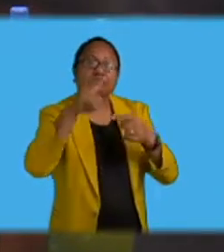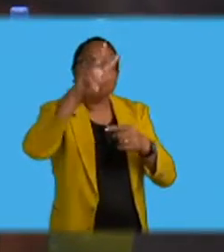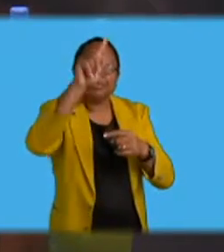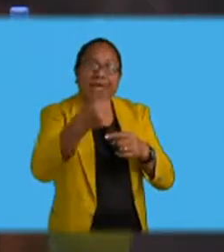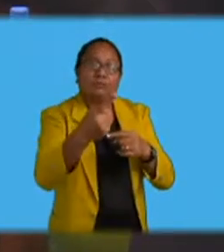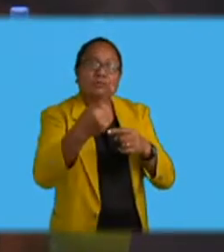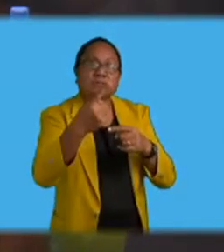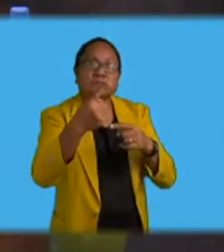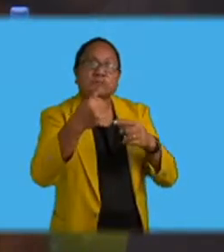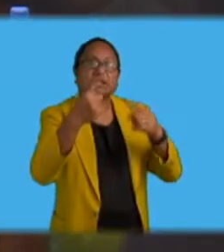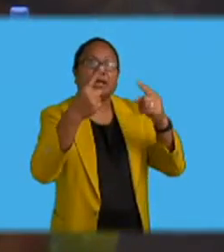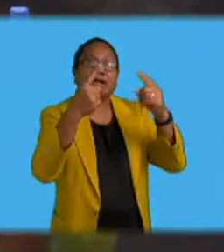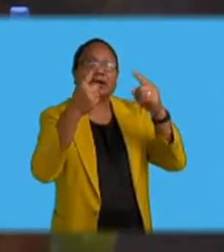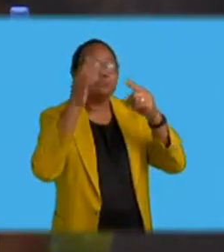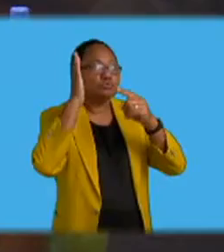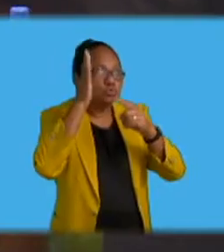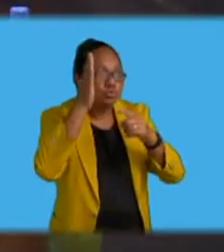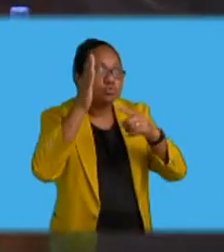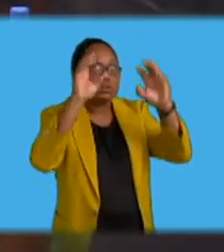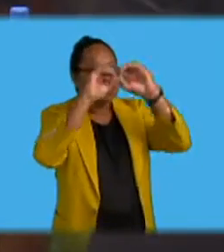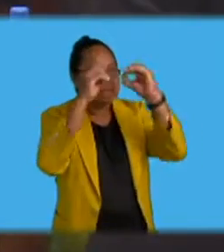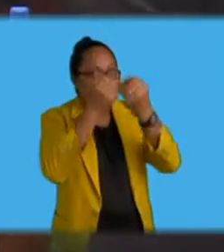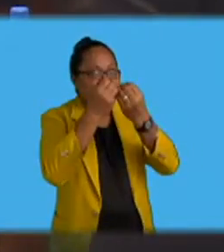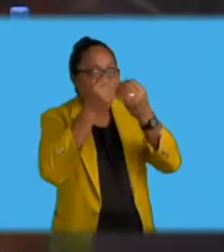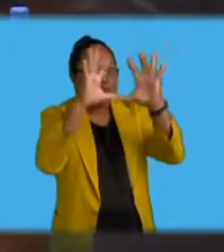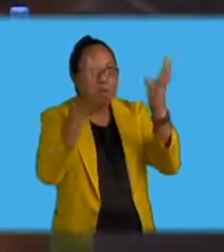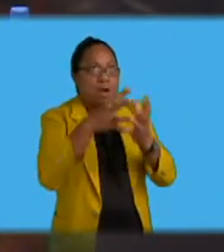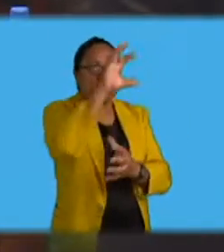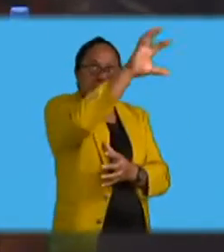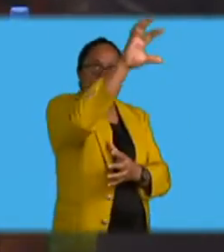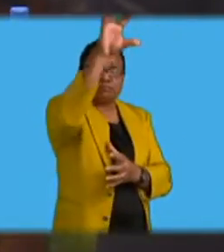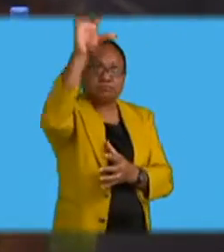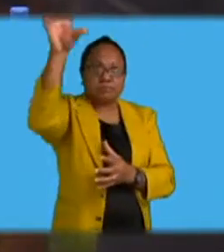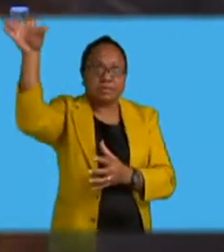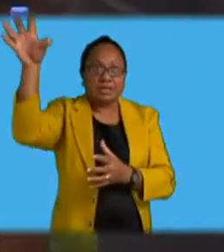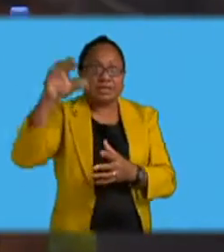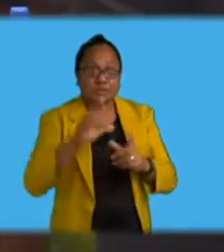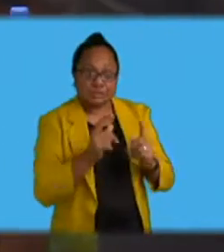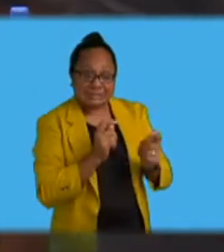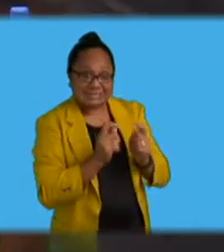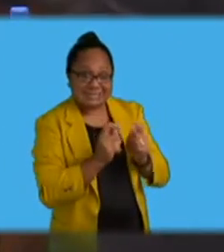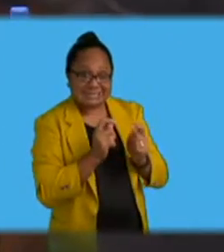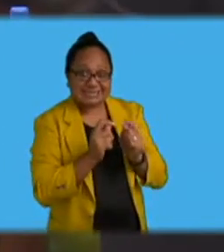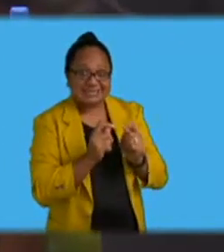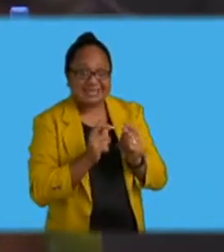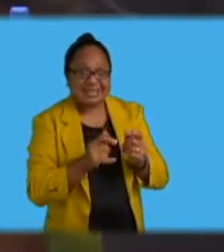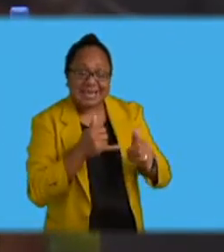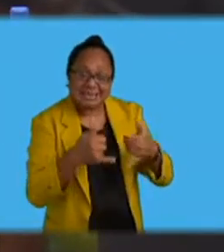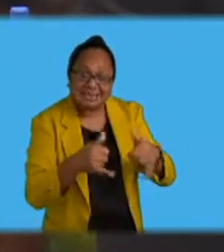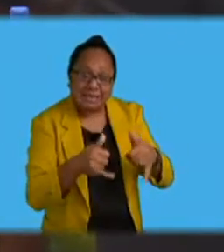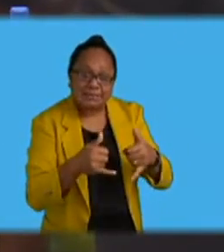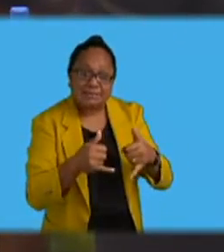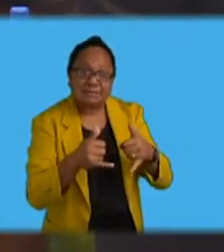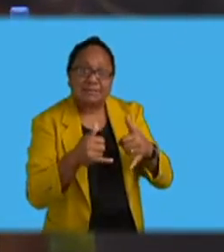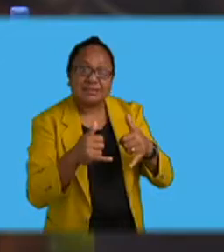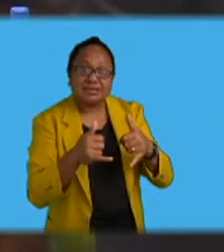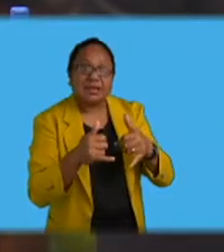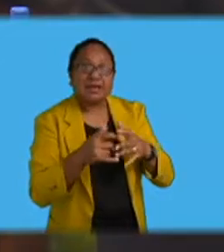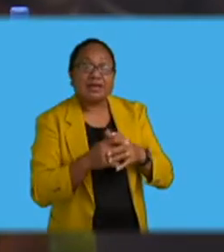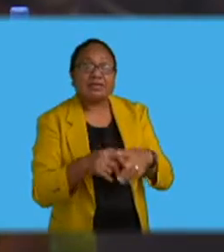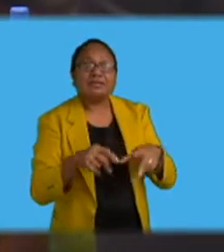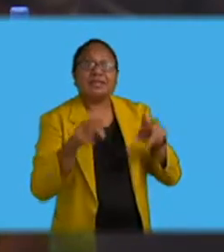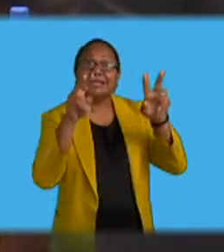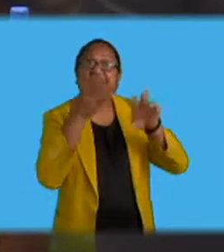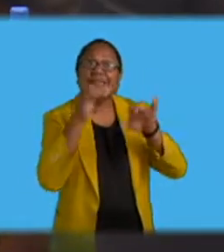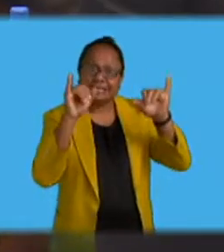institutions across the world, Madam Speaker. The test examines some key topics which are all contemporary issues affecting global